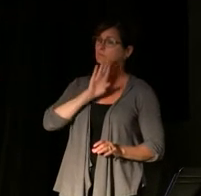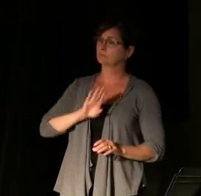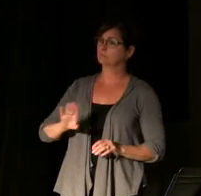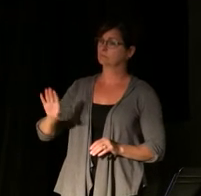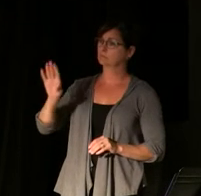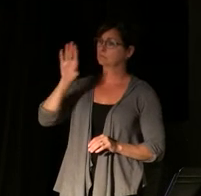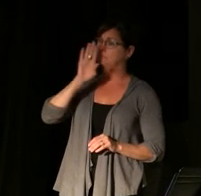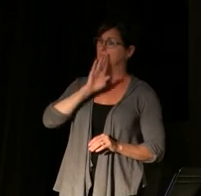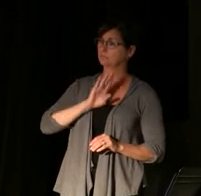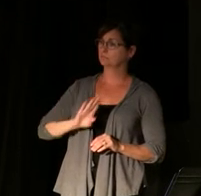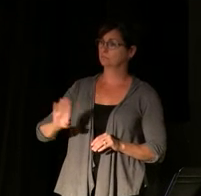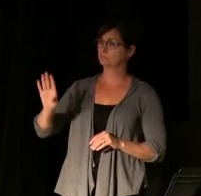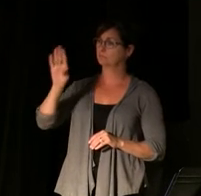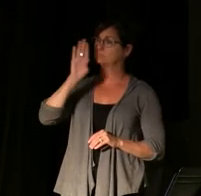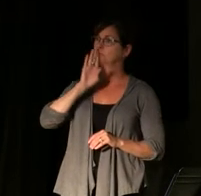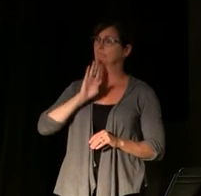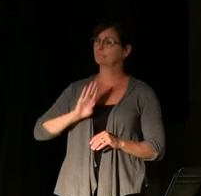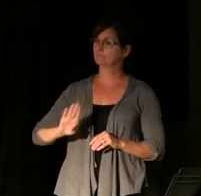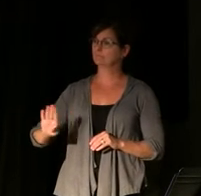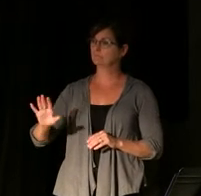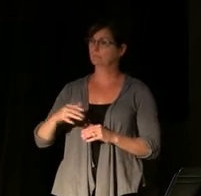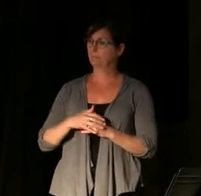frustrated.